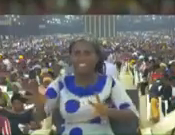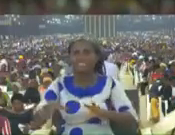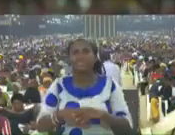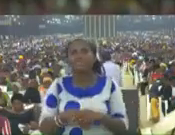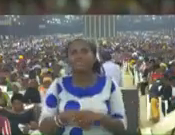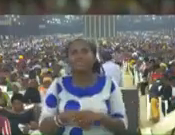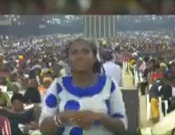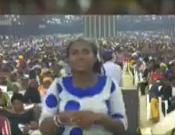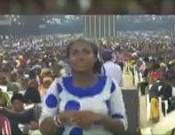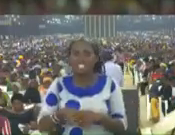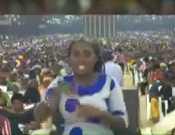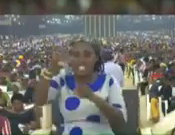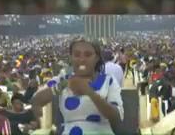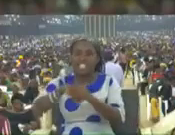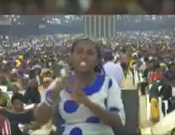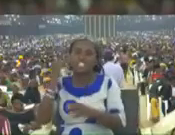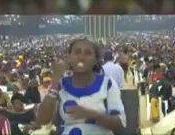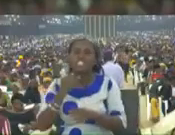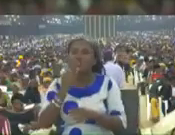in Israel.